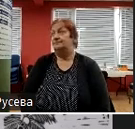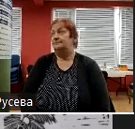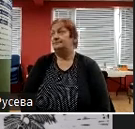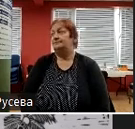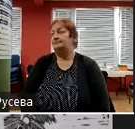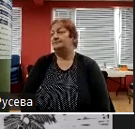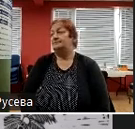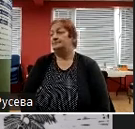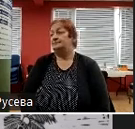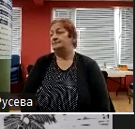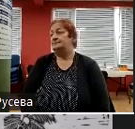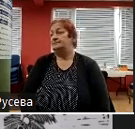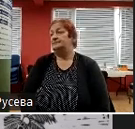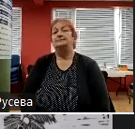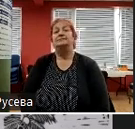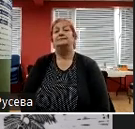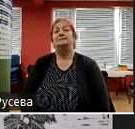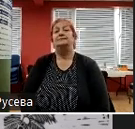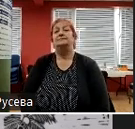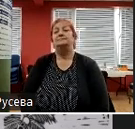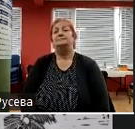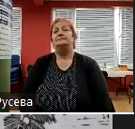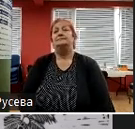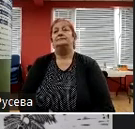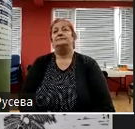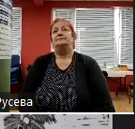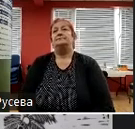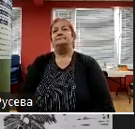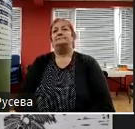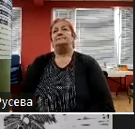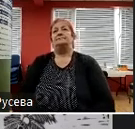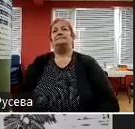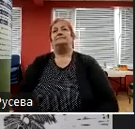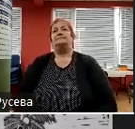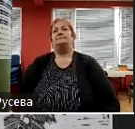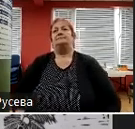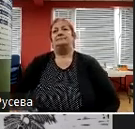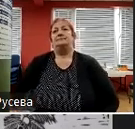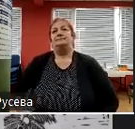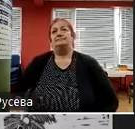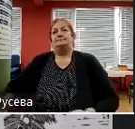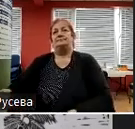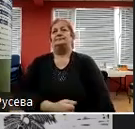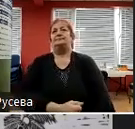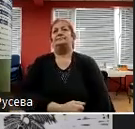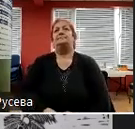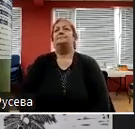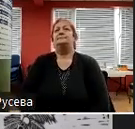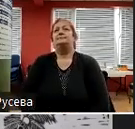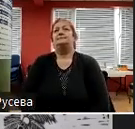you need time to organize yourself and to book time for the interpreters